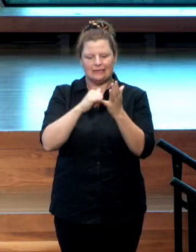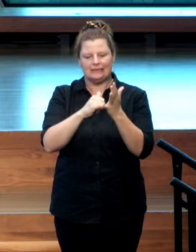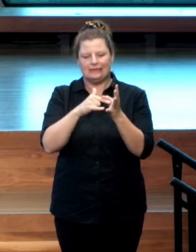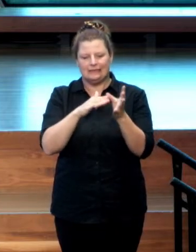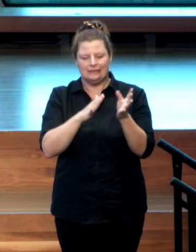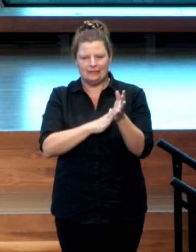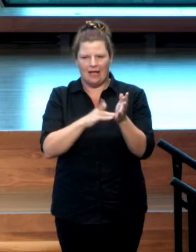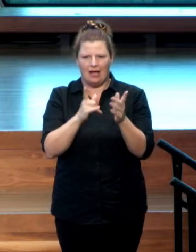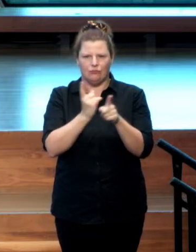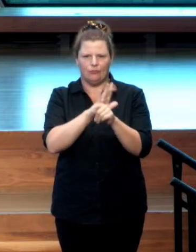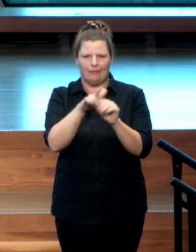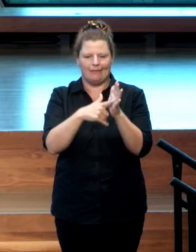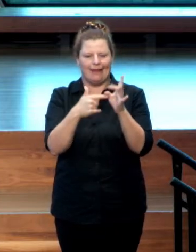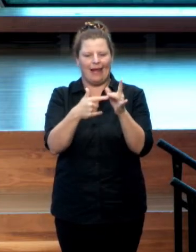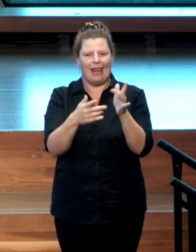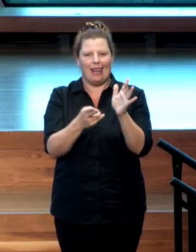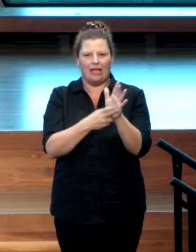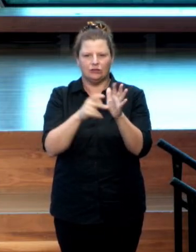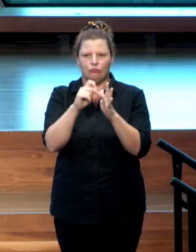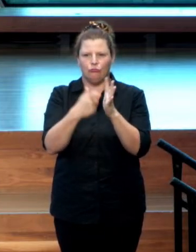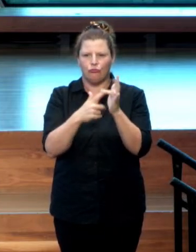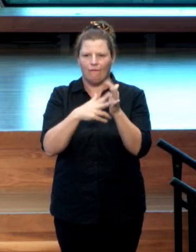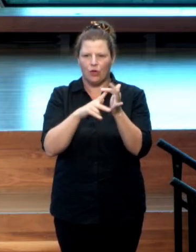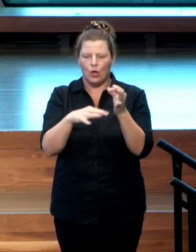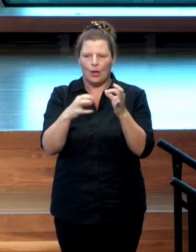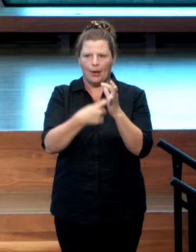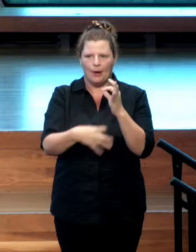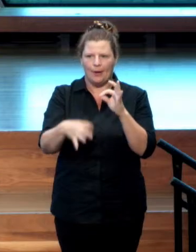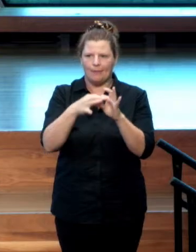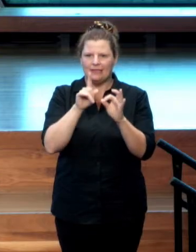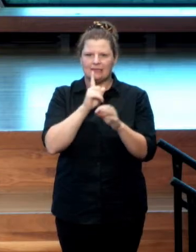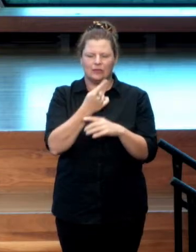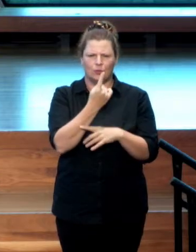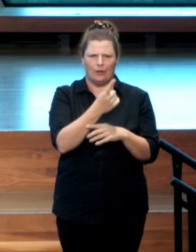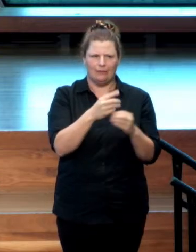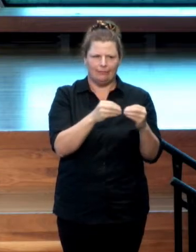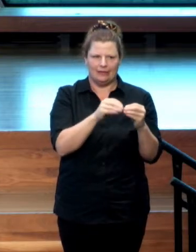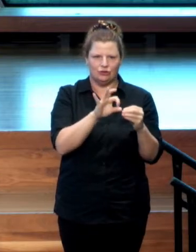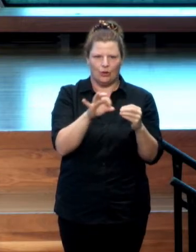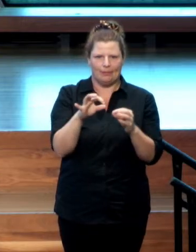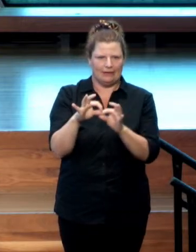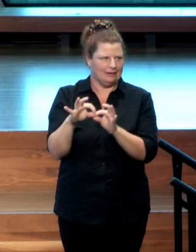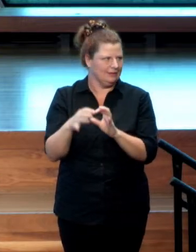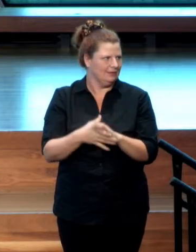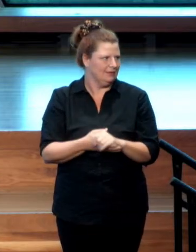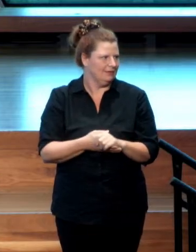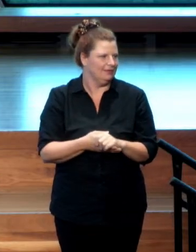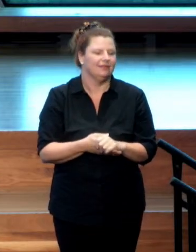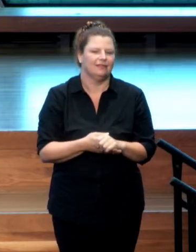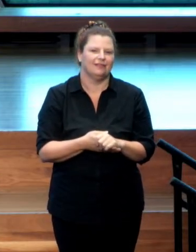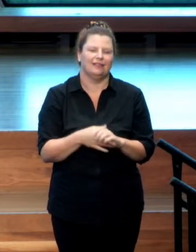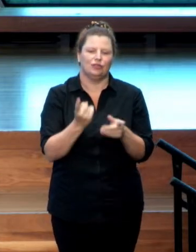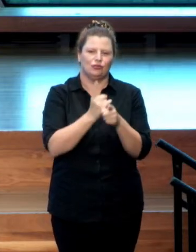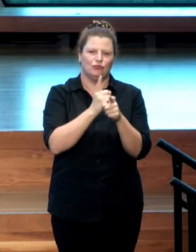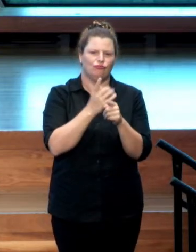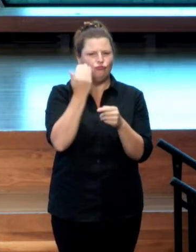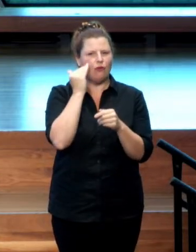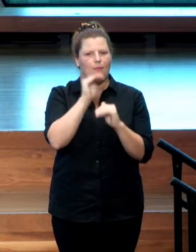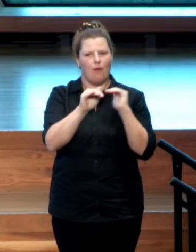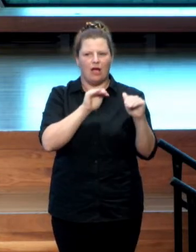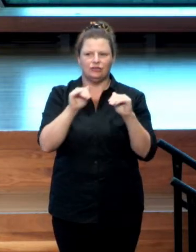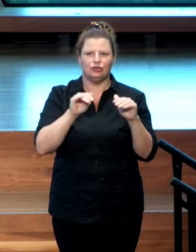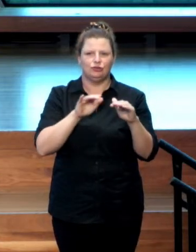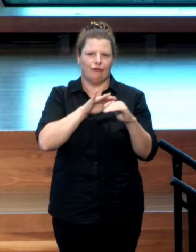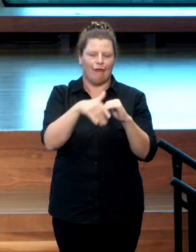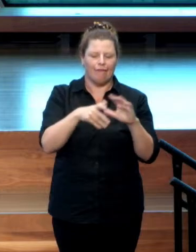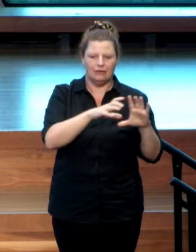Latin proverb that one bee is no bee, to remind us about the importance of collectivity. And